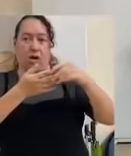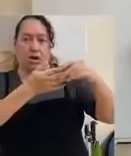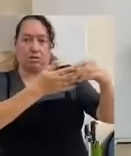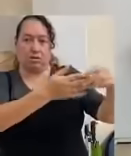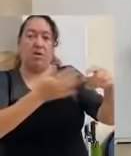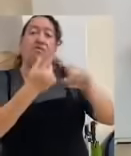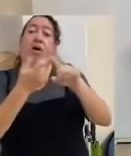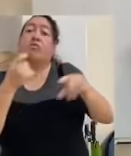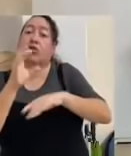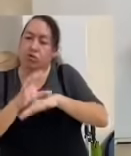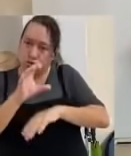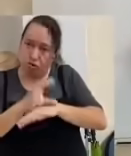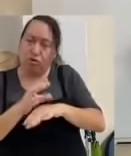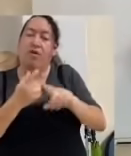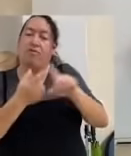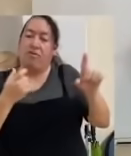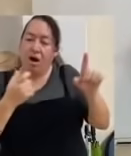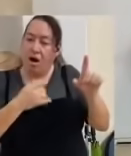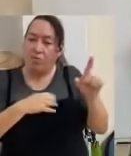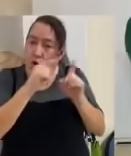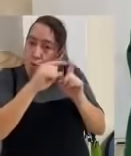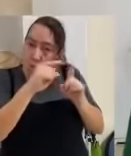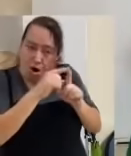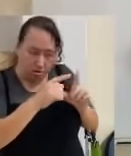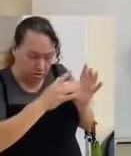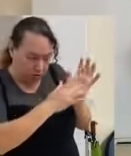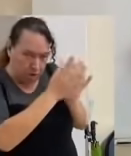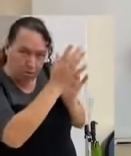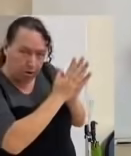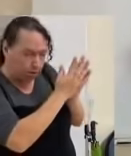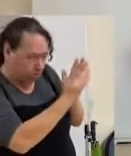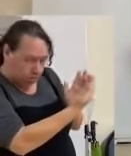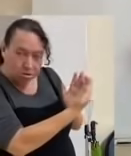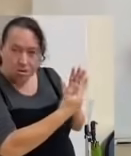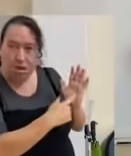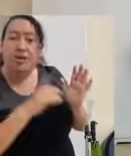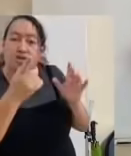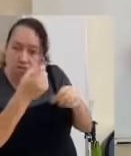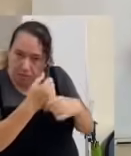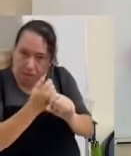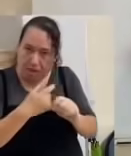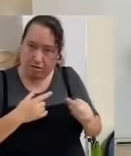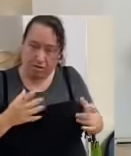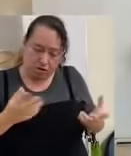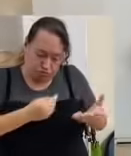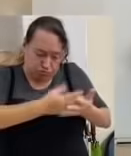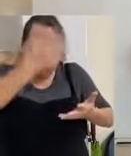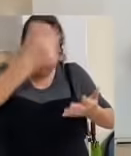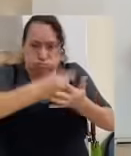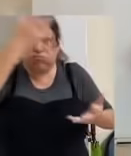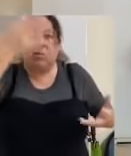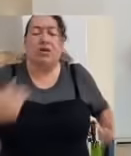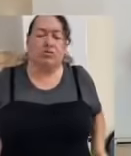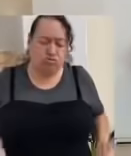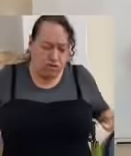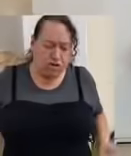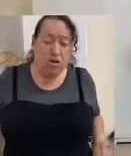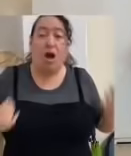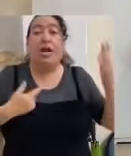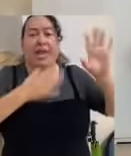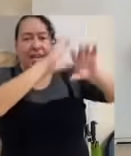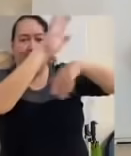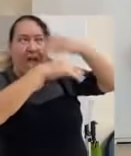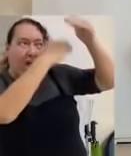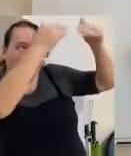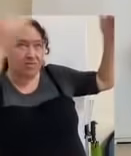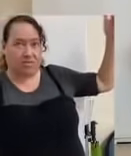church, from the word of God, make a treasure in heaven. Make a treasure in heaven. It is important to do it.